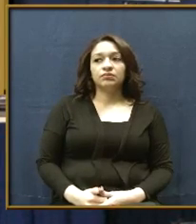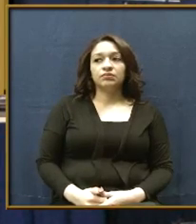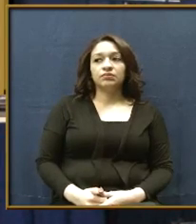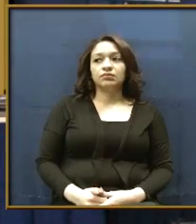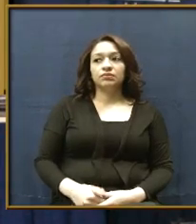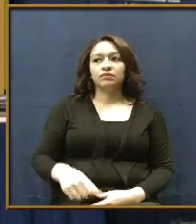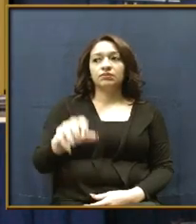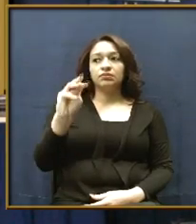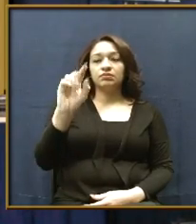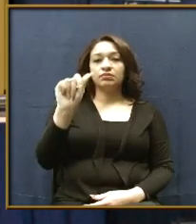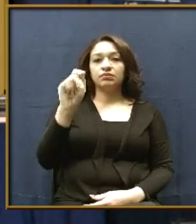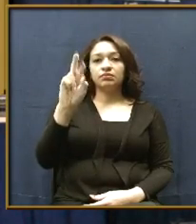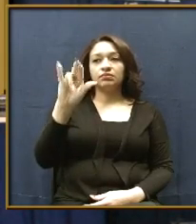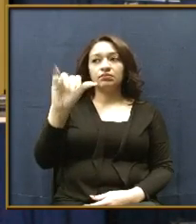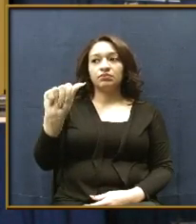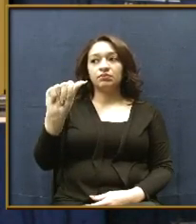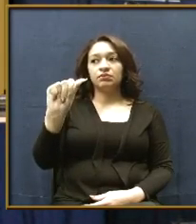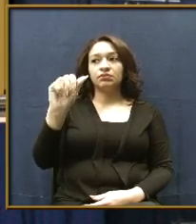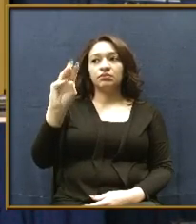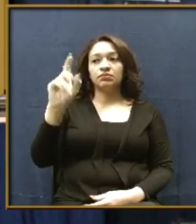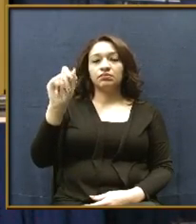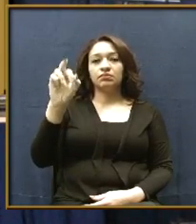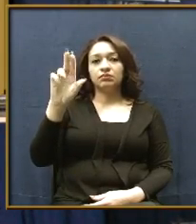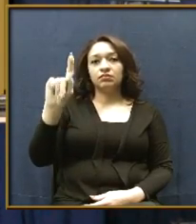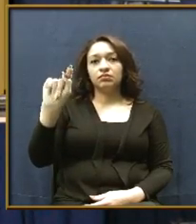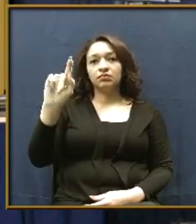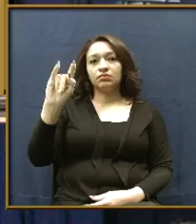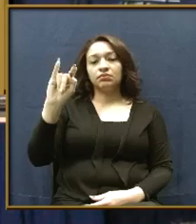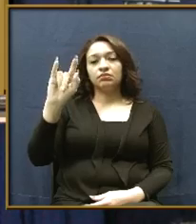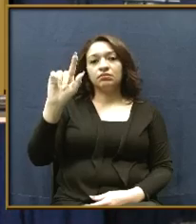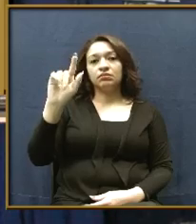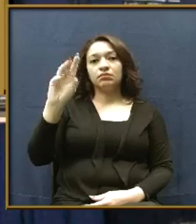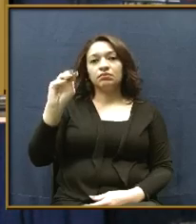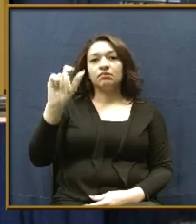Marie Antonia Martinez.